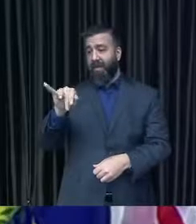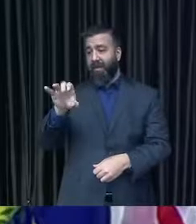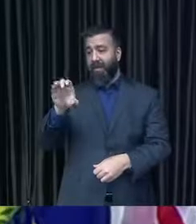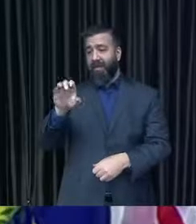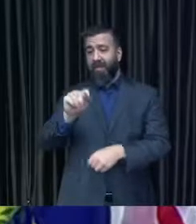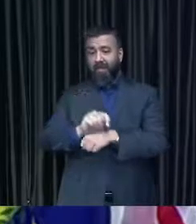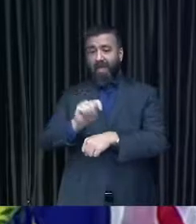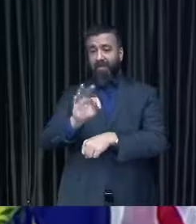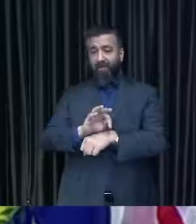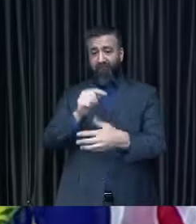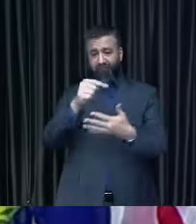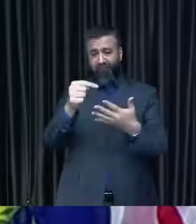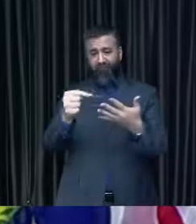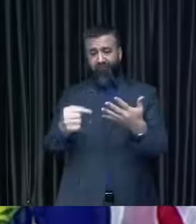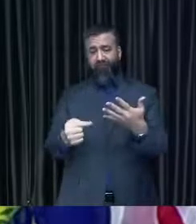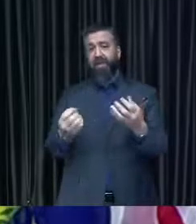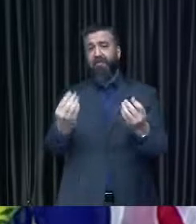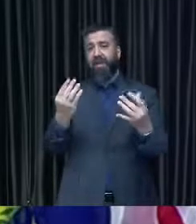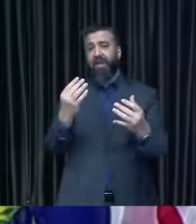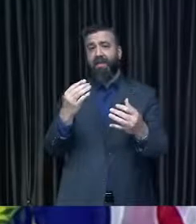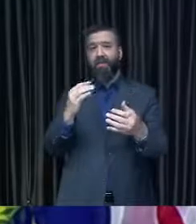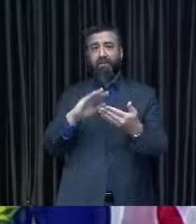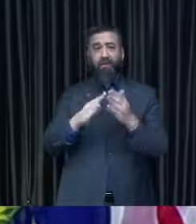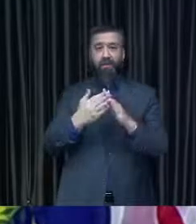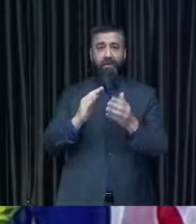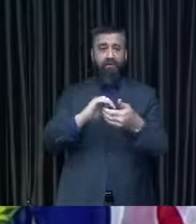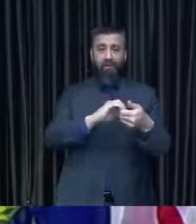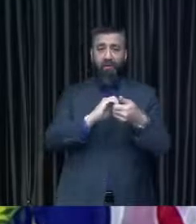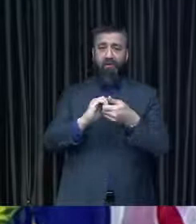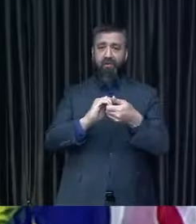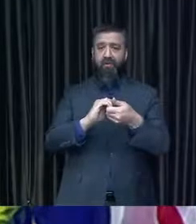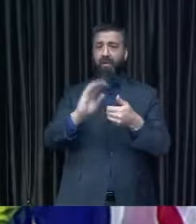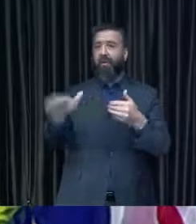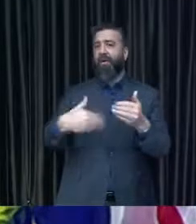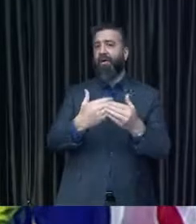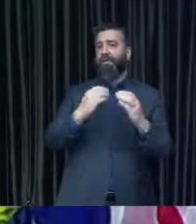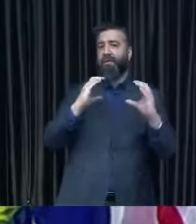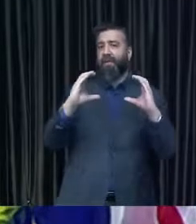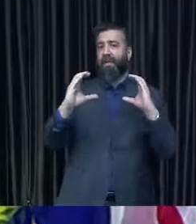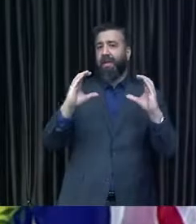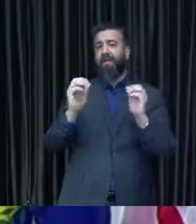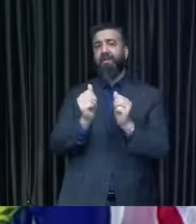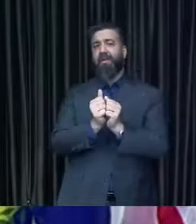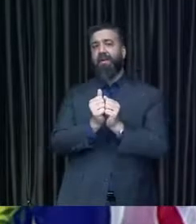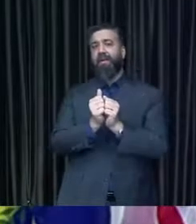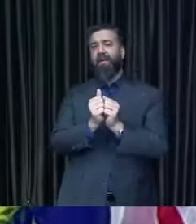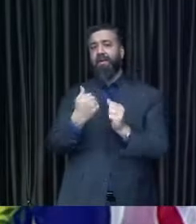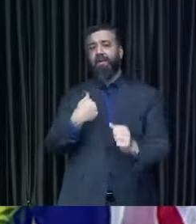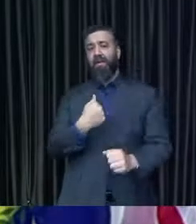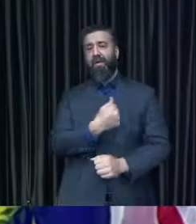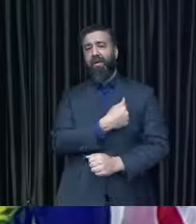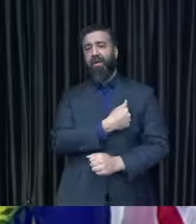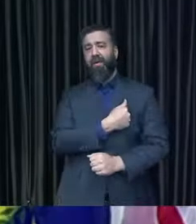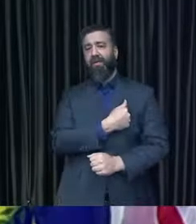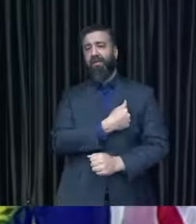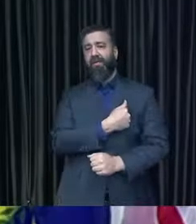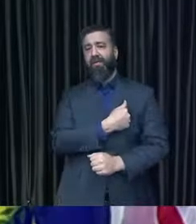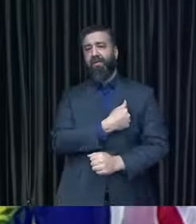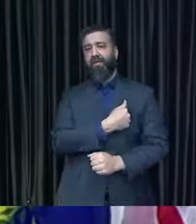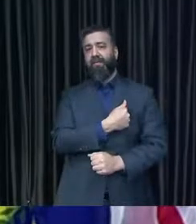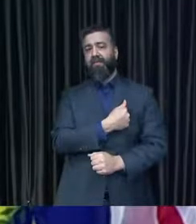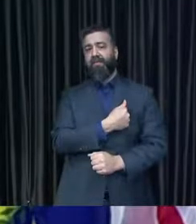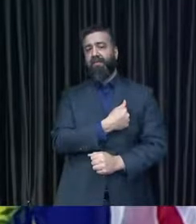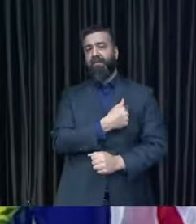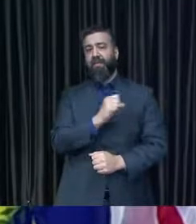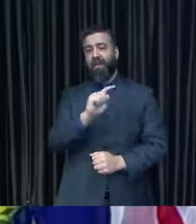lot of our institutions and community partners who are all communicating with our with St. Louis